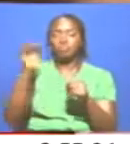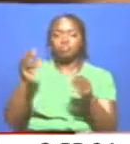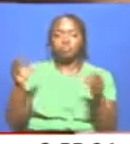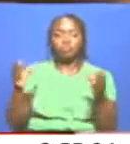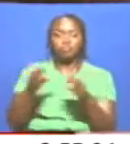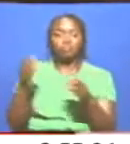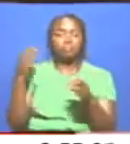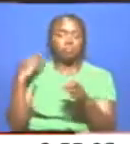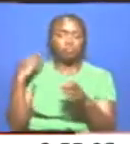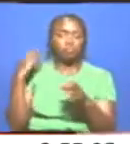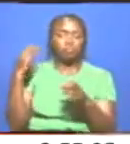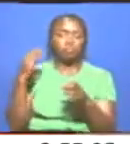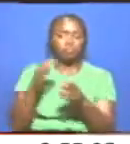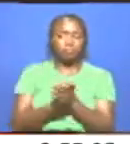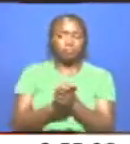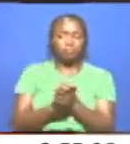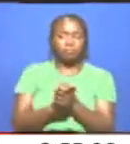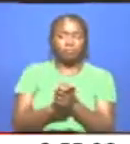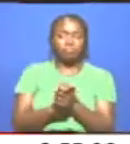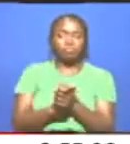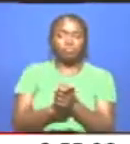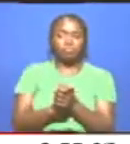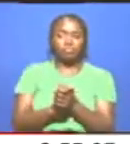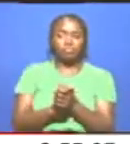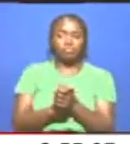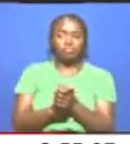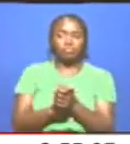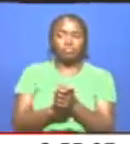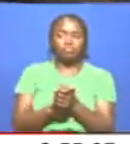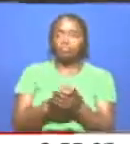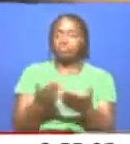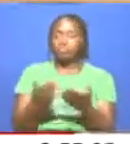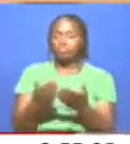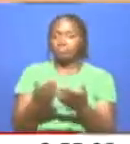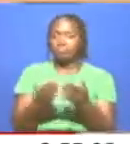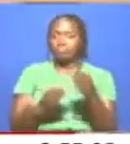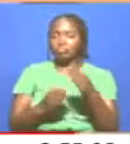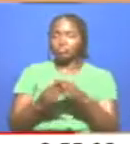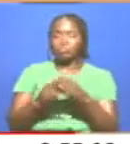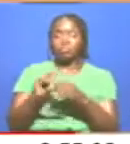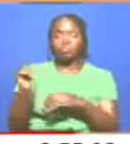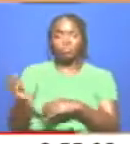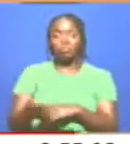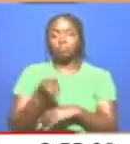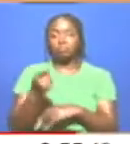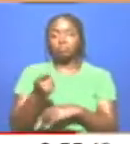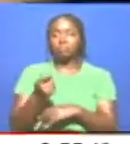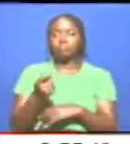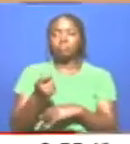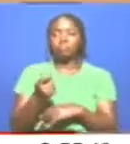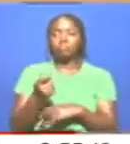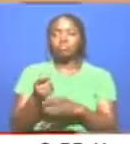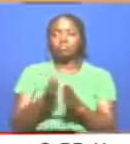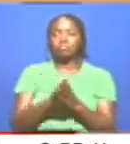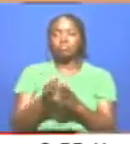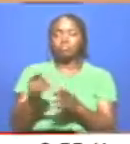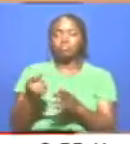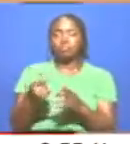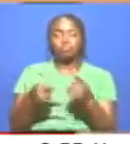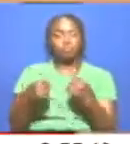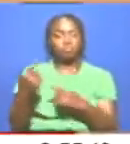Championships. The tournament's top scorers and most valuable players were awarded with hockey miniatures, while the winners got medals